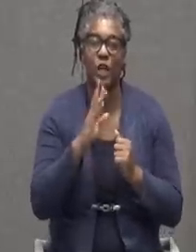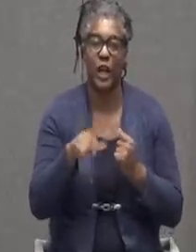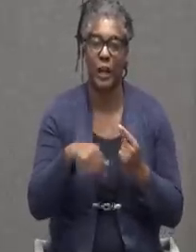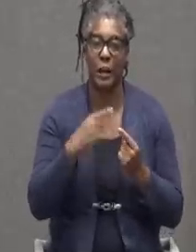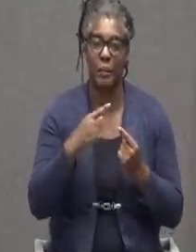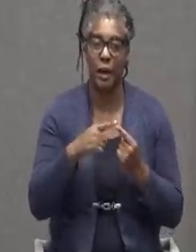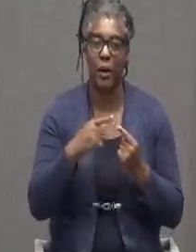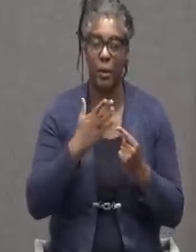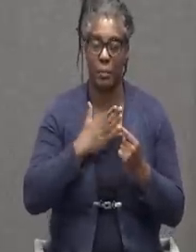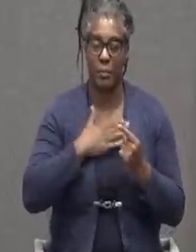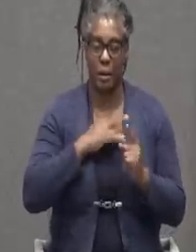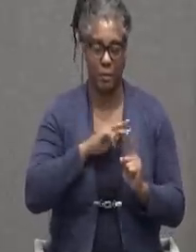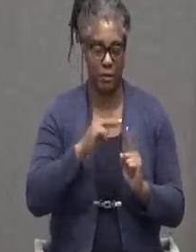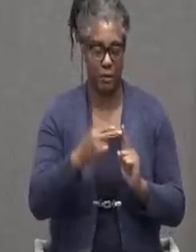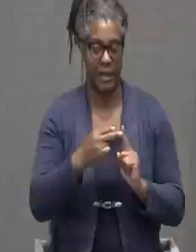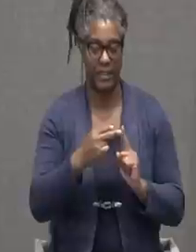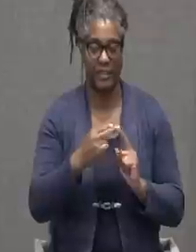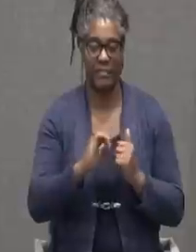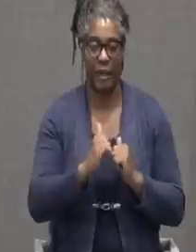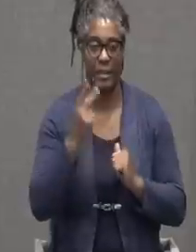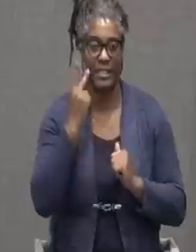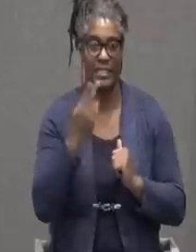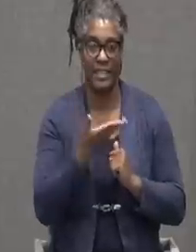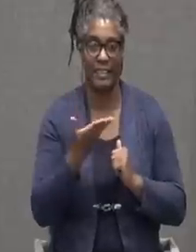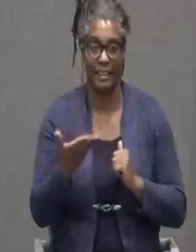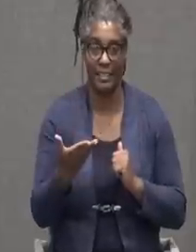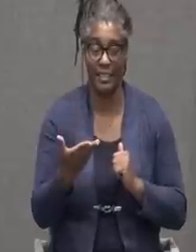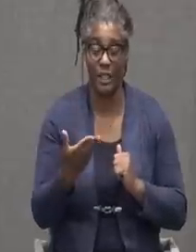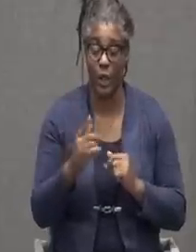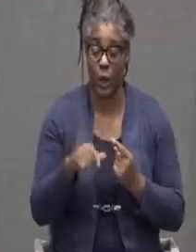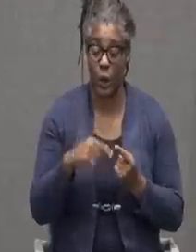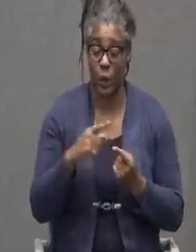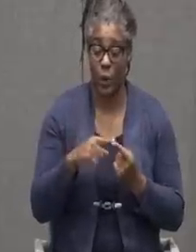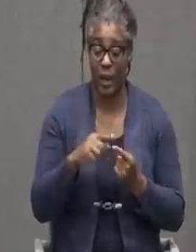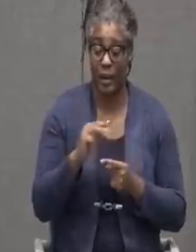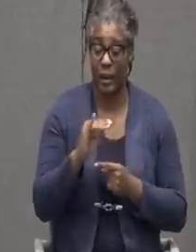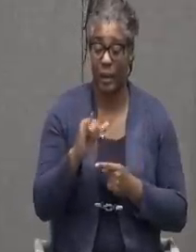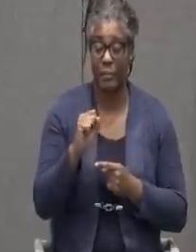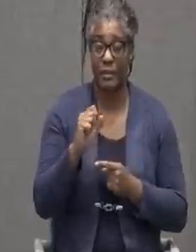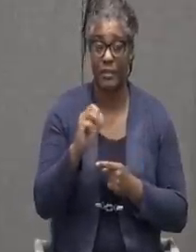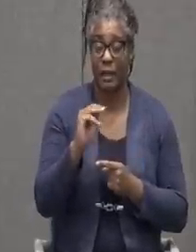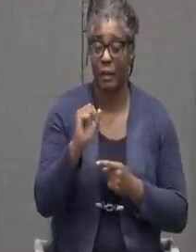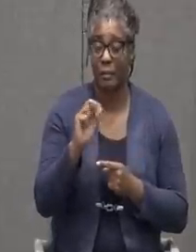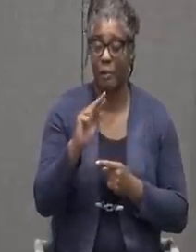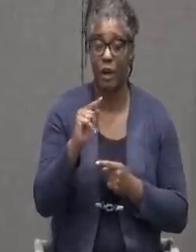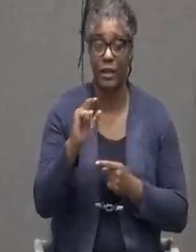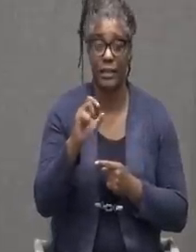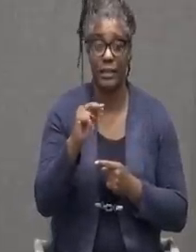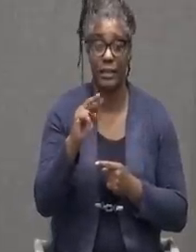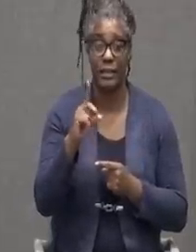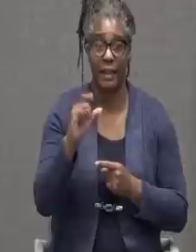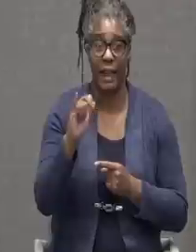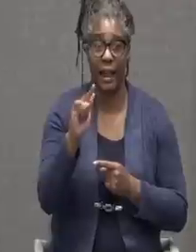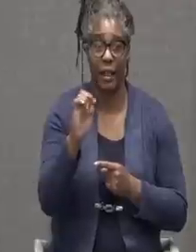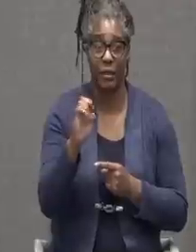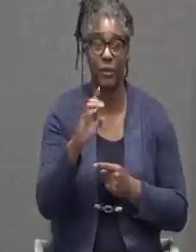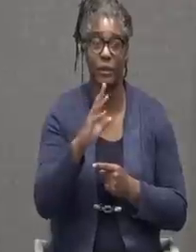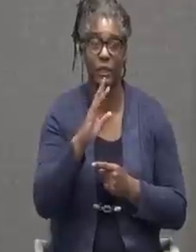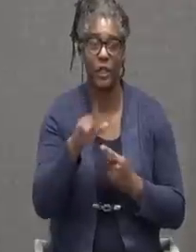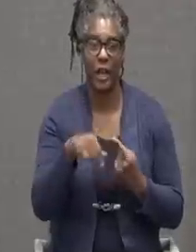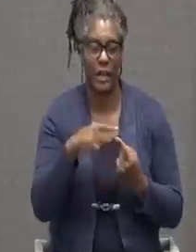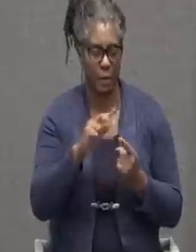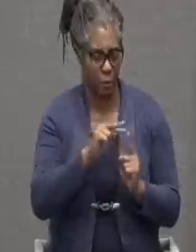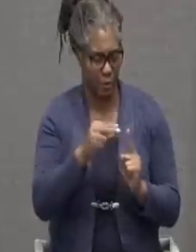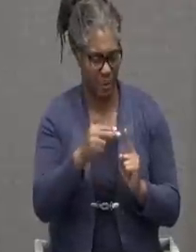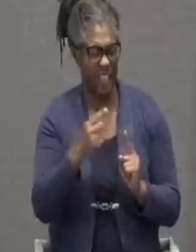Miss Martindale was sharing this book with us, I thought she meant like the author's perspective, and I couldn't quite make sense